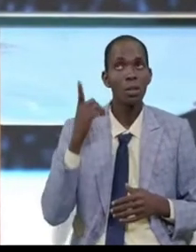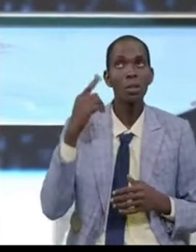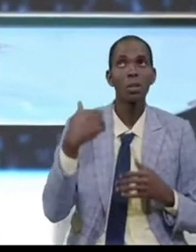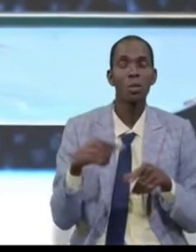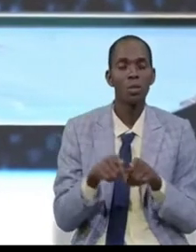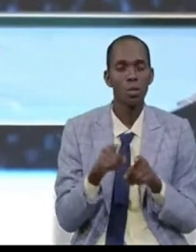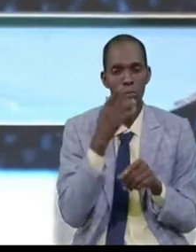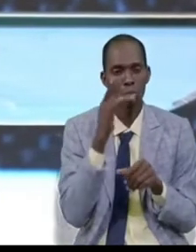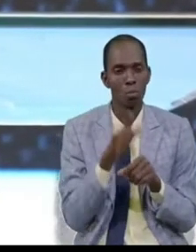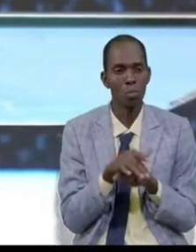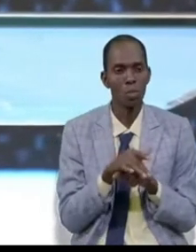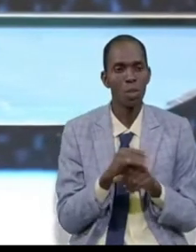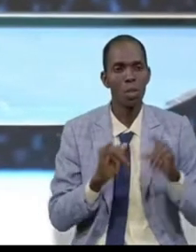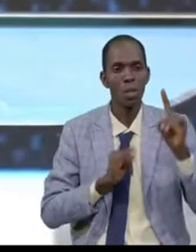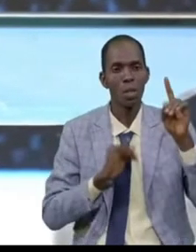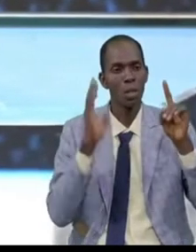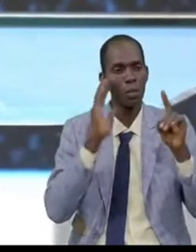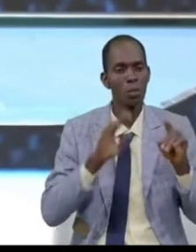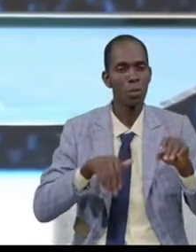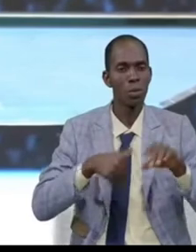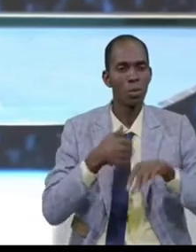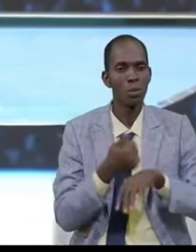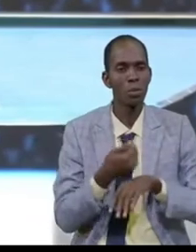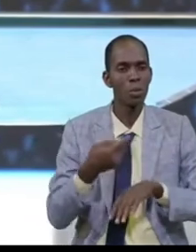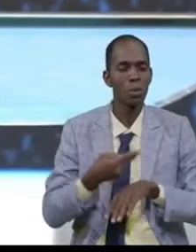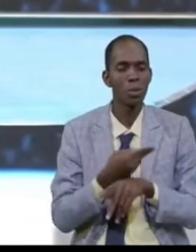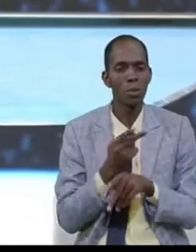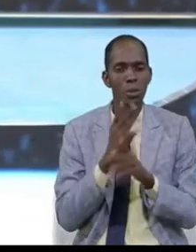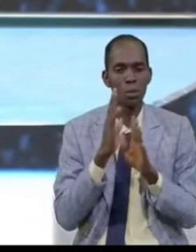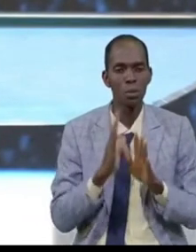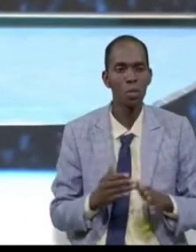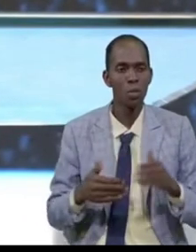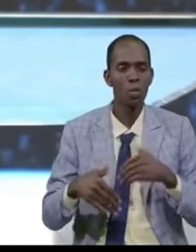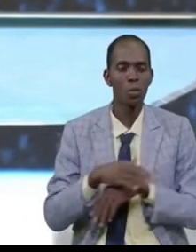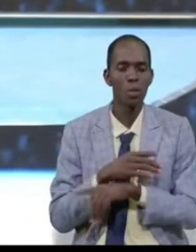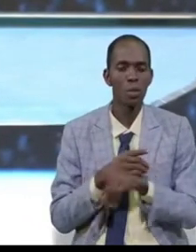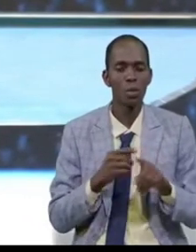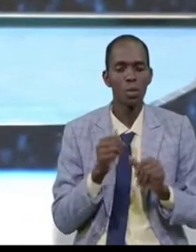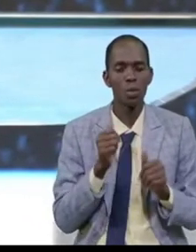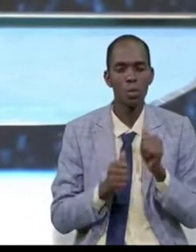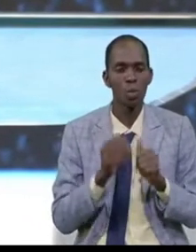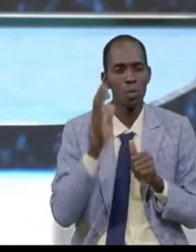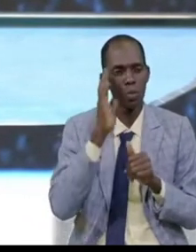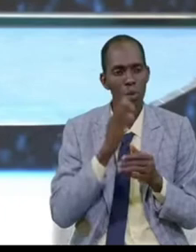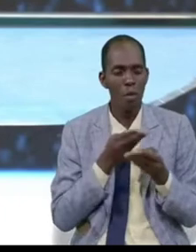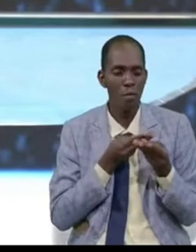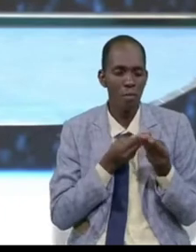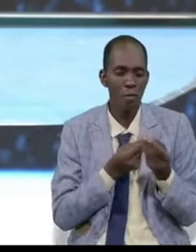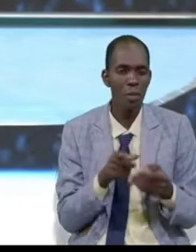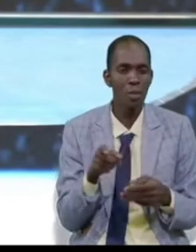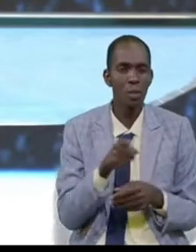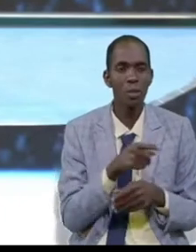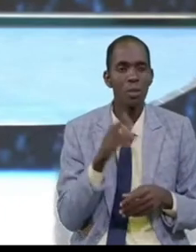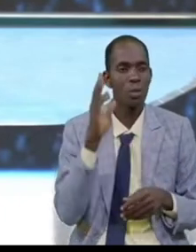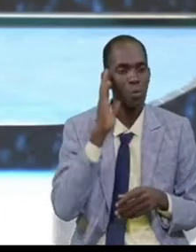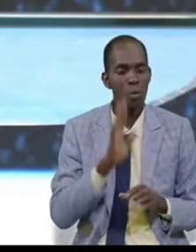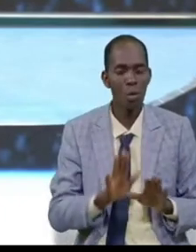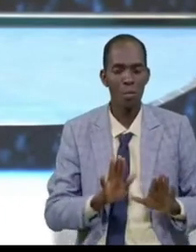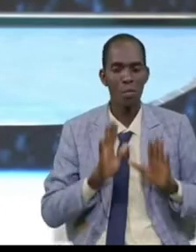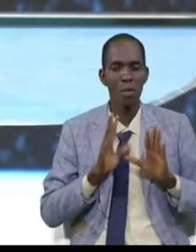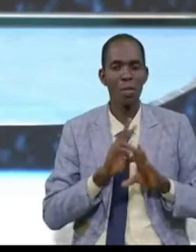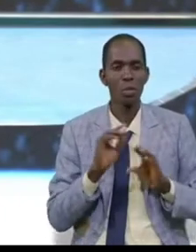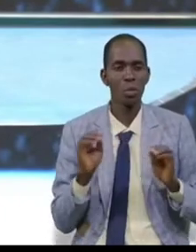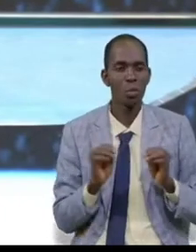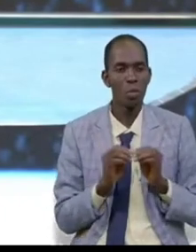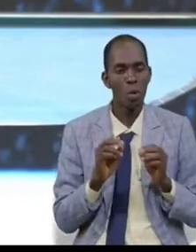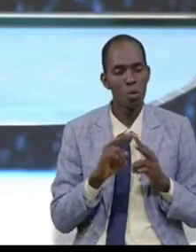and I will set up shepherds over them which shall feed them, and they shall fear no more,